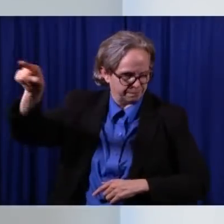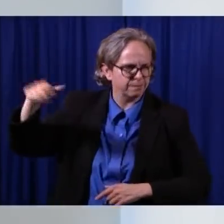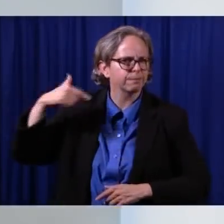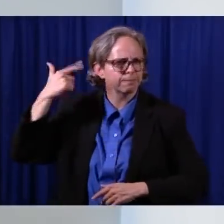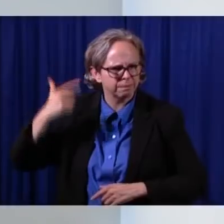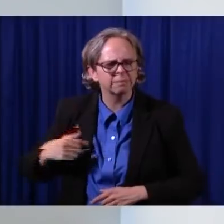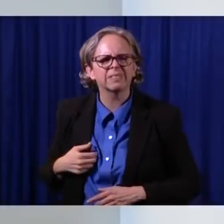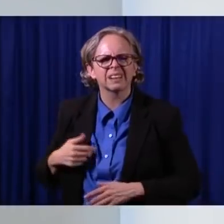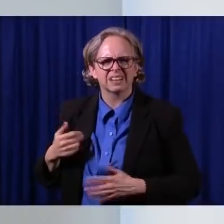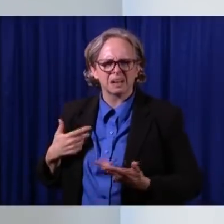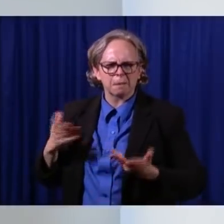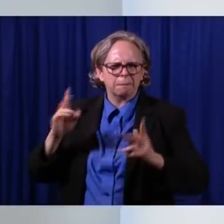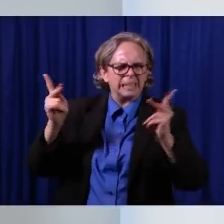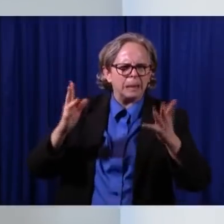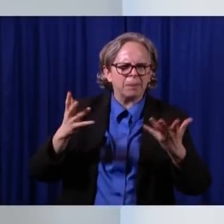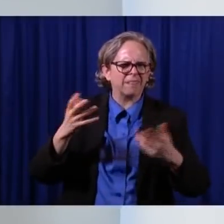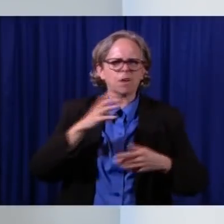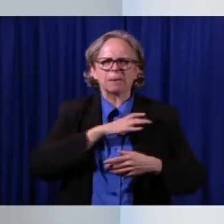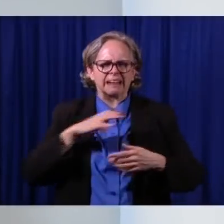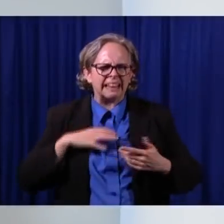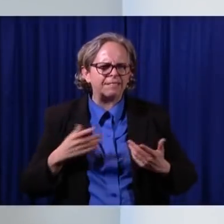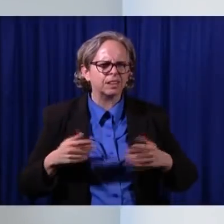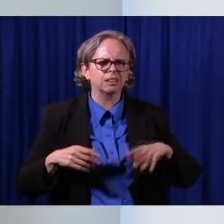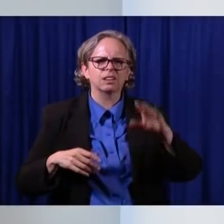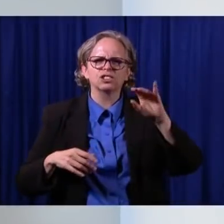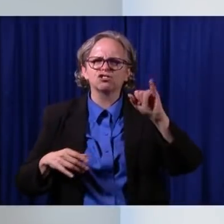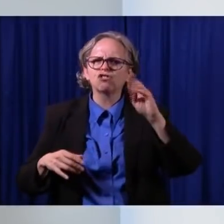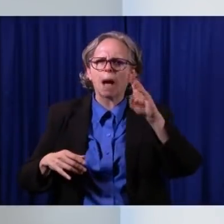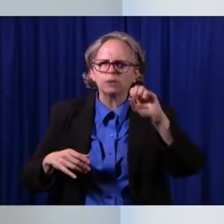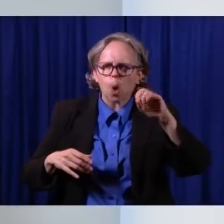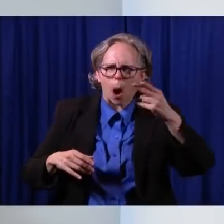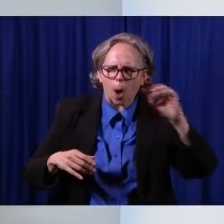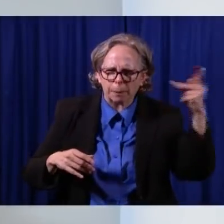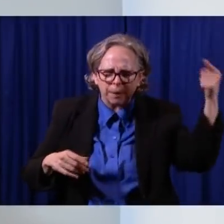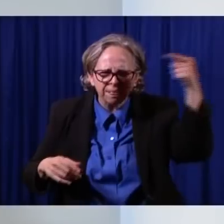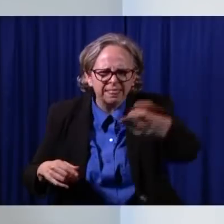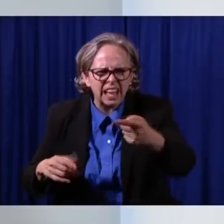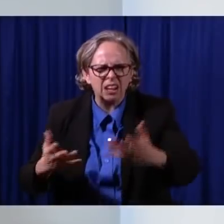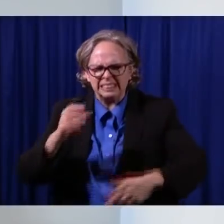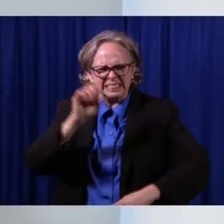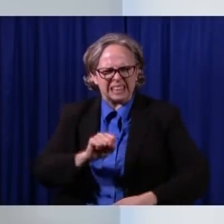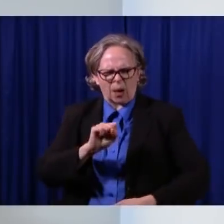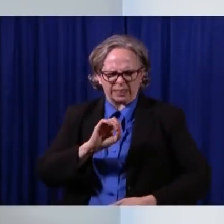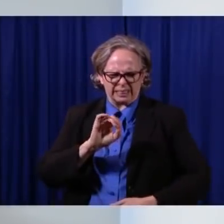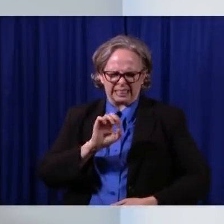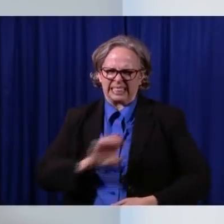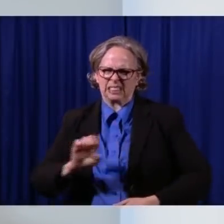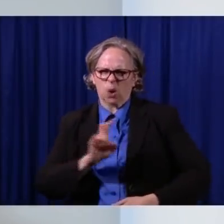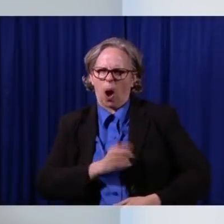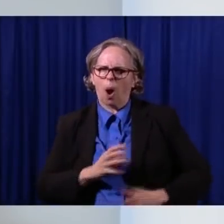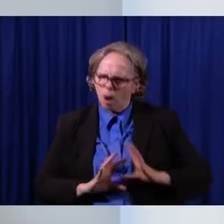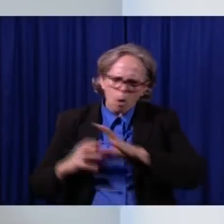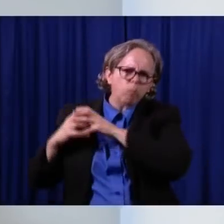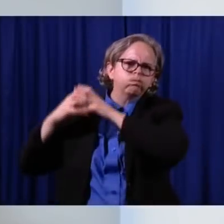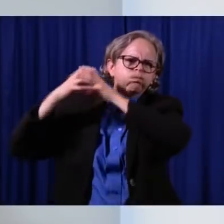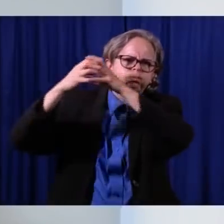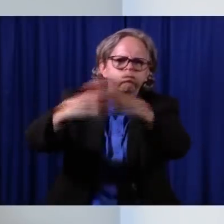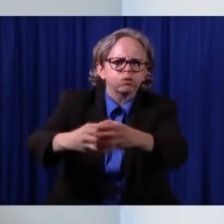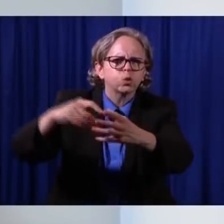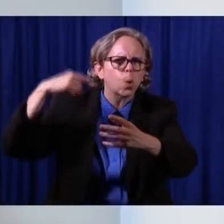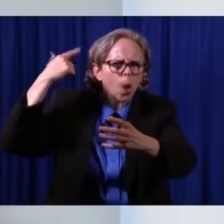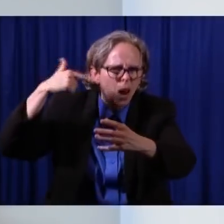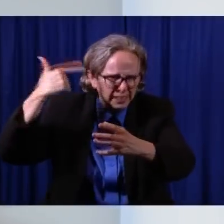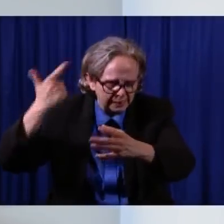Cleveland, Jobs Ohio, the Canton area, and Southeast Ohio, where we courted the London